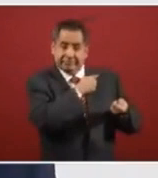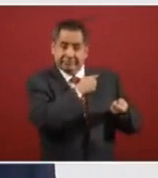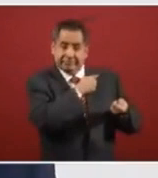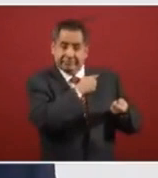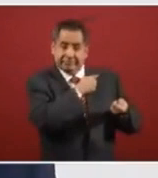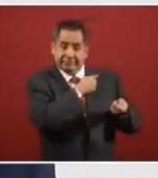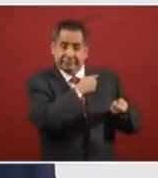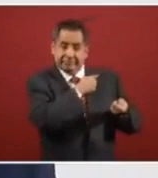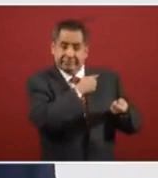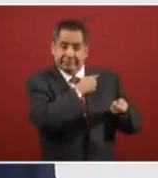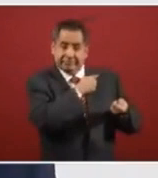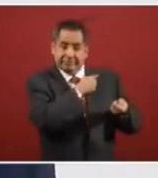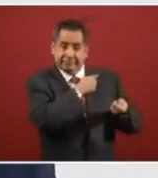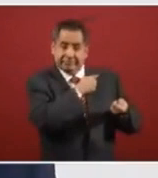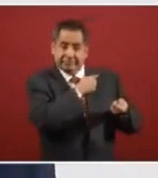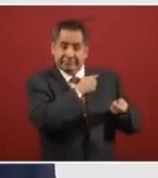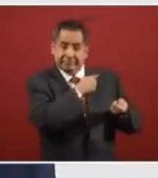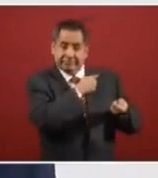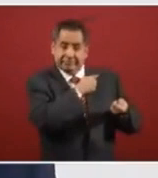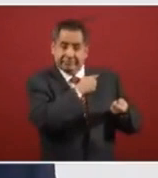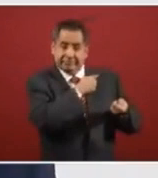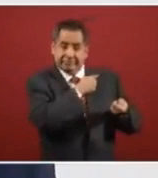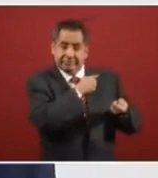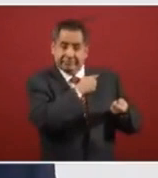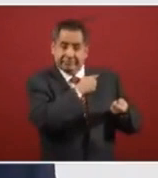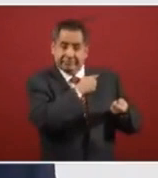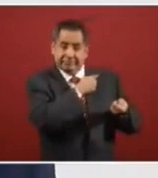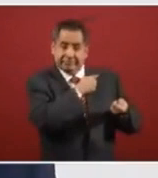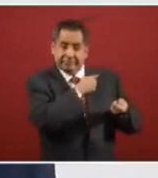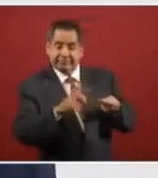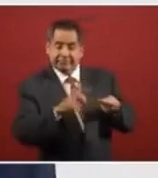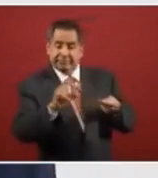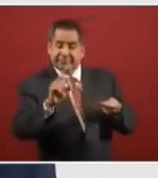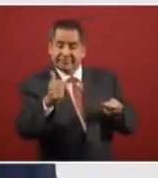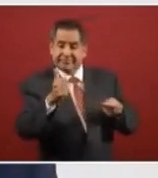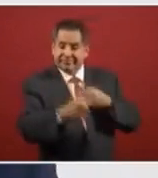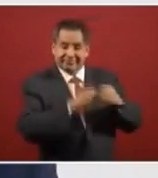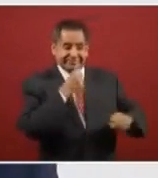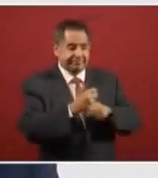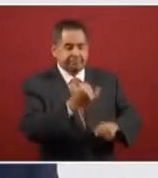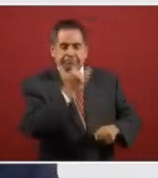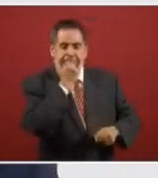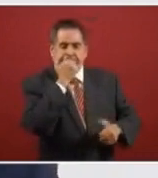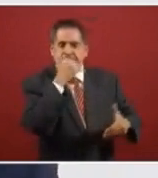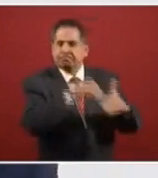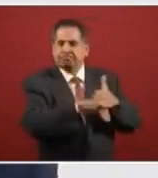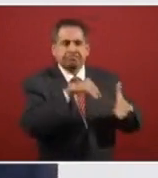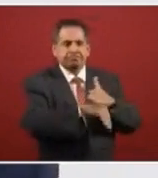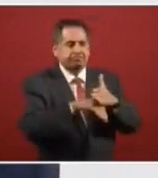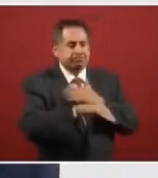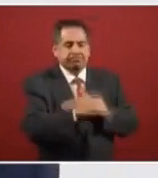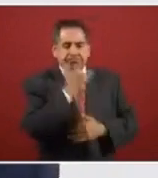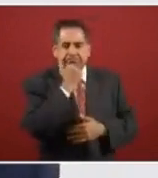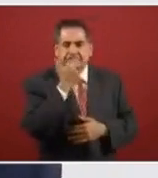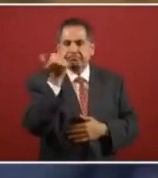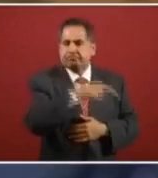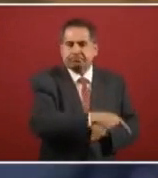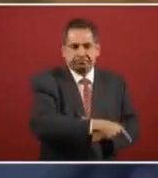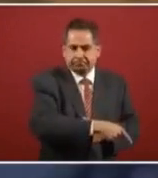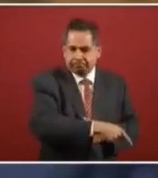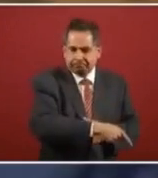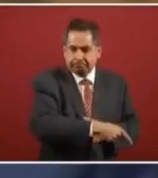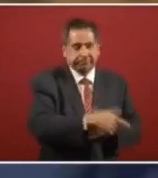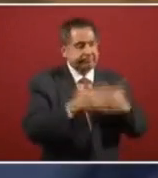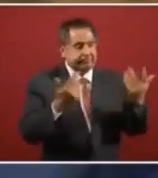that was applied in the last 36 years and also